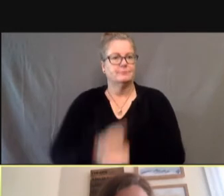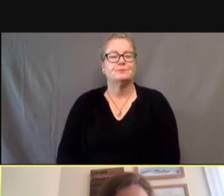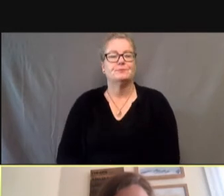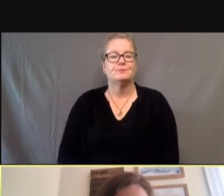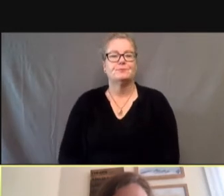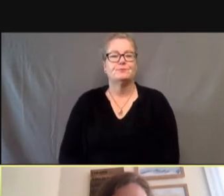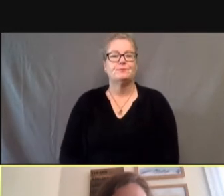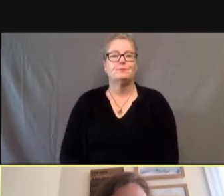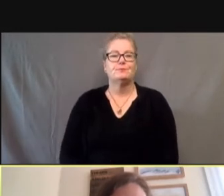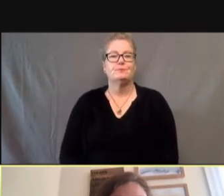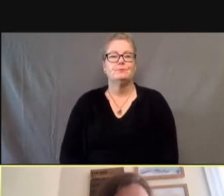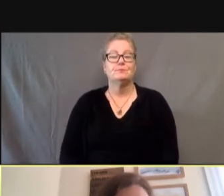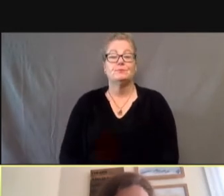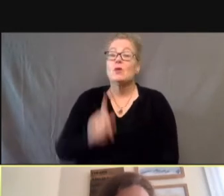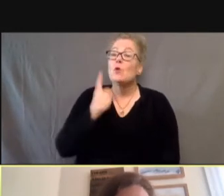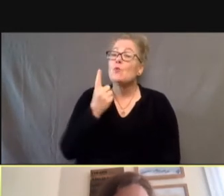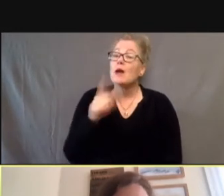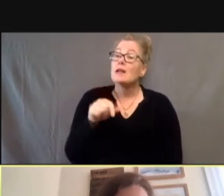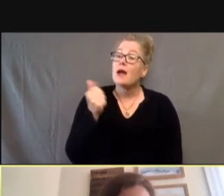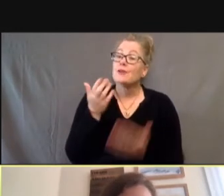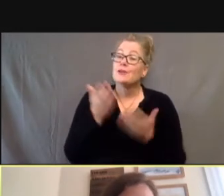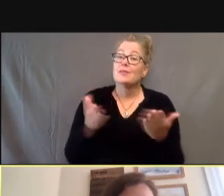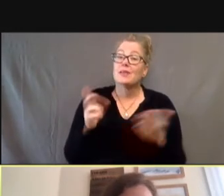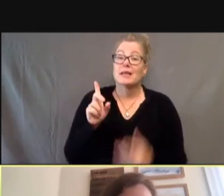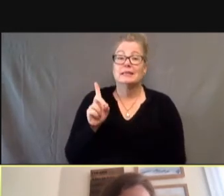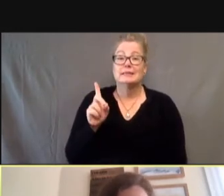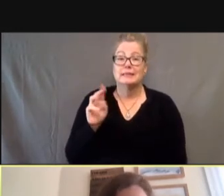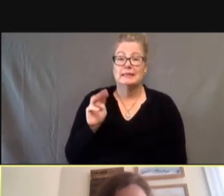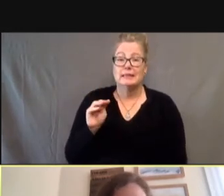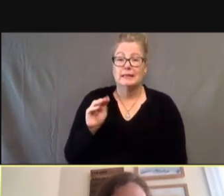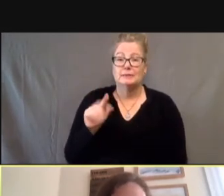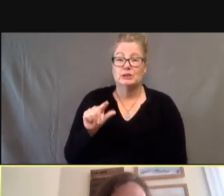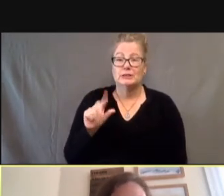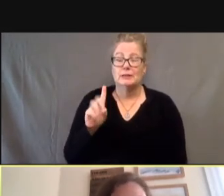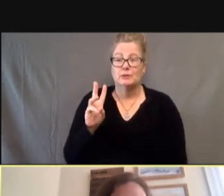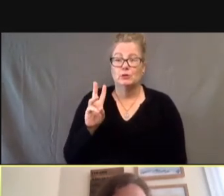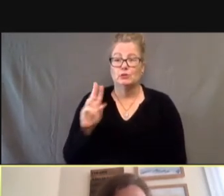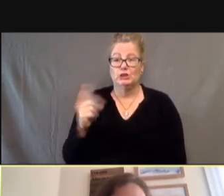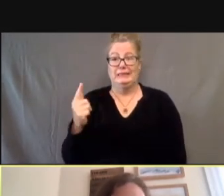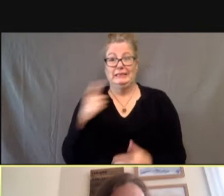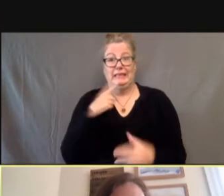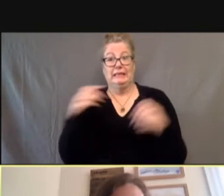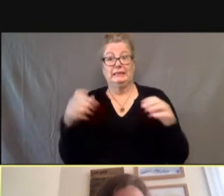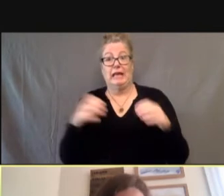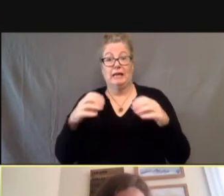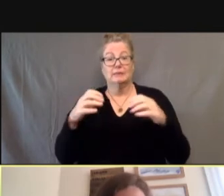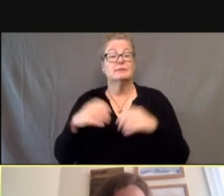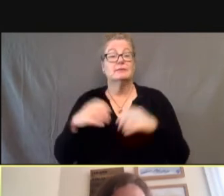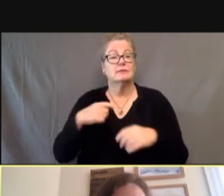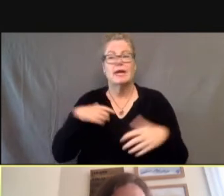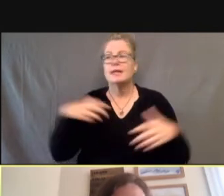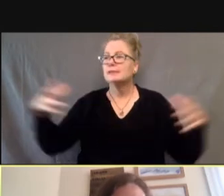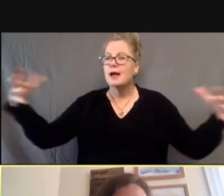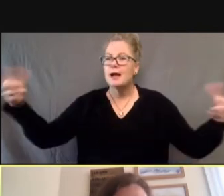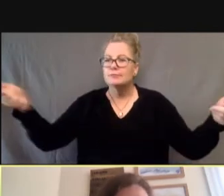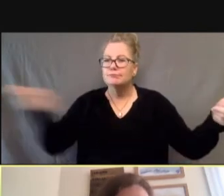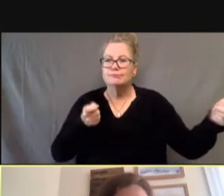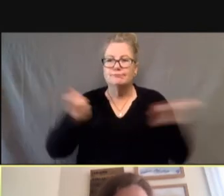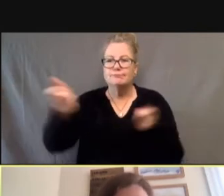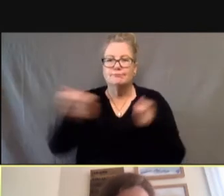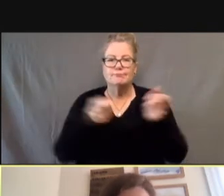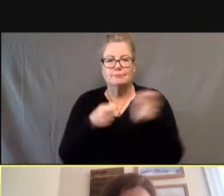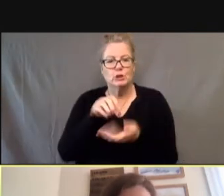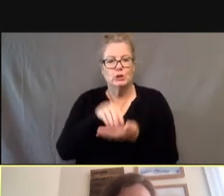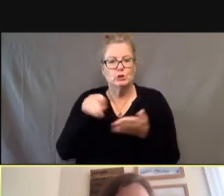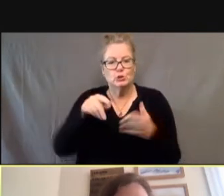DMDWG has done well, in addition to curriculum work, is that it has brought together a group of students who were